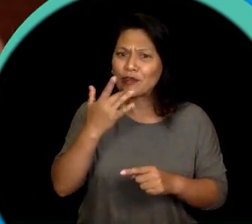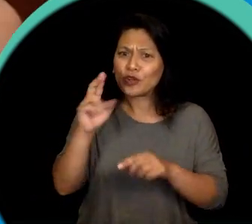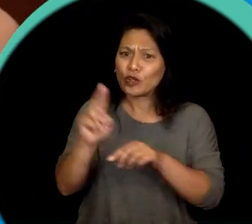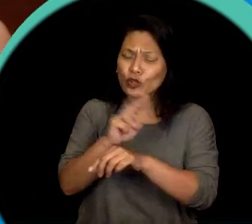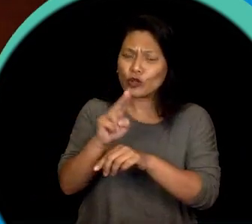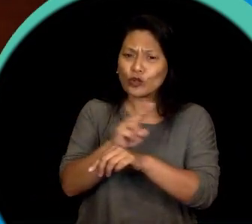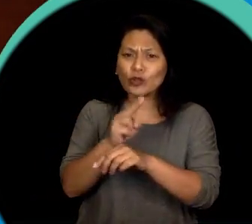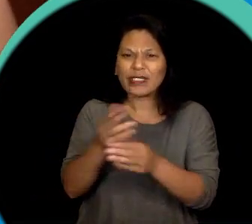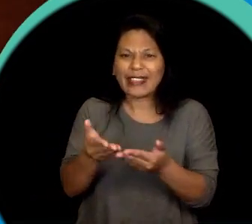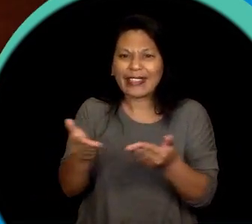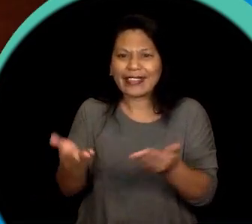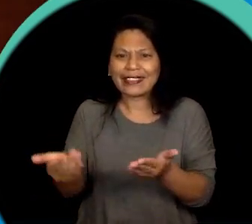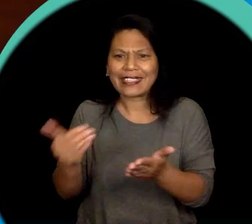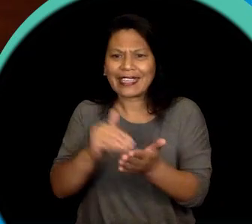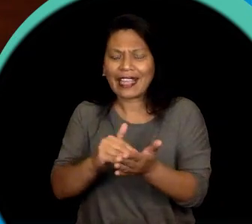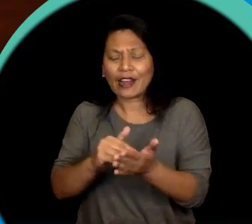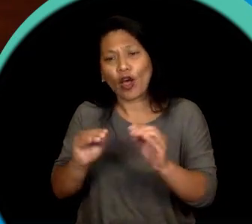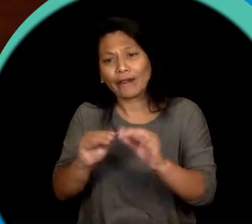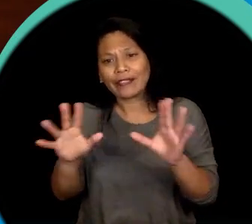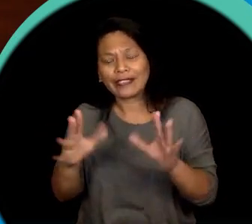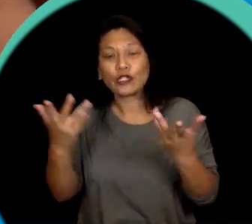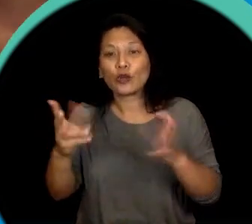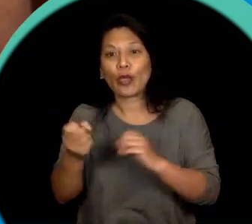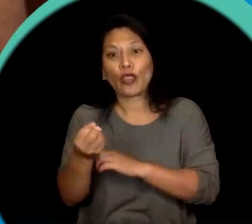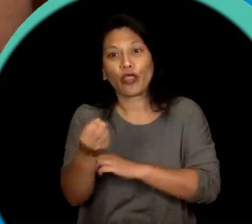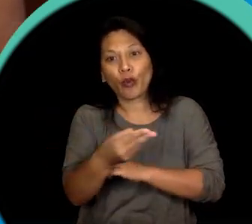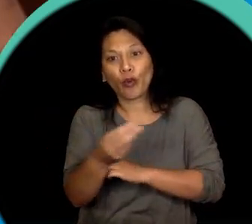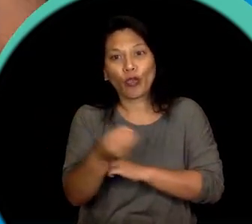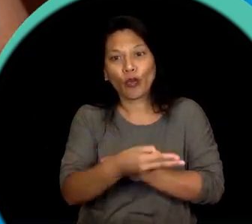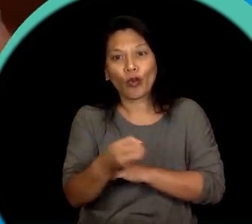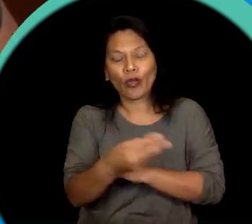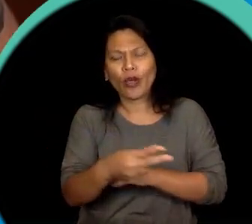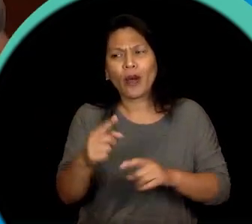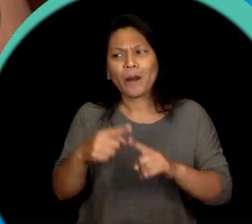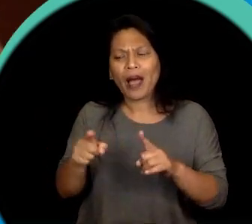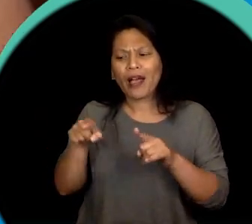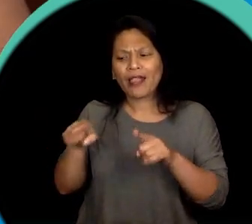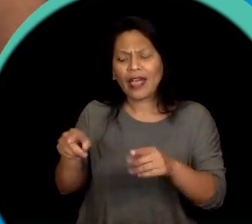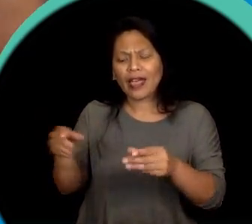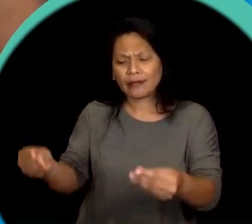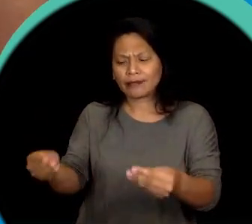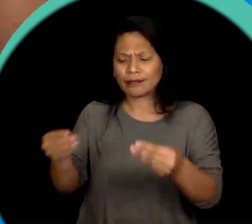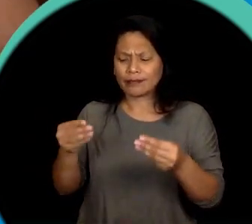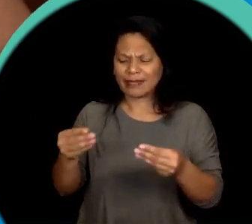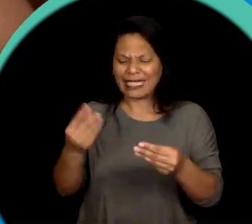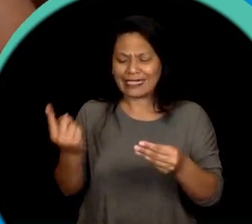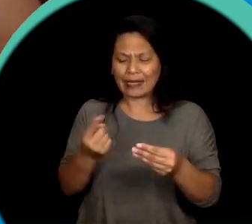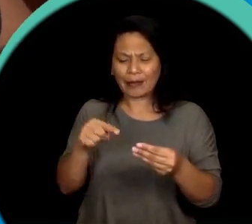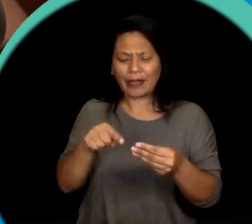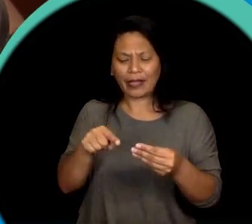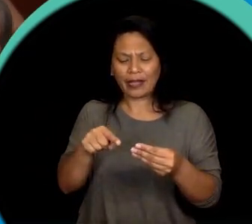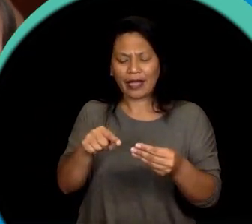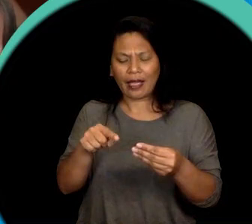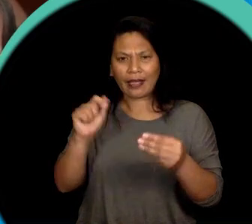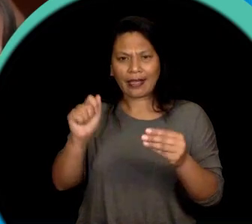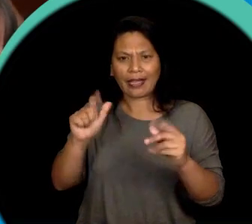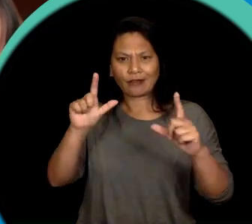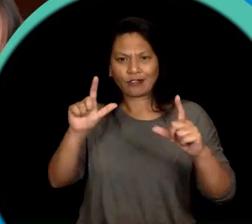the obvious, you don't want to do waste, is because it forces you to look at things in a different way.